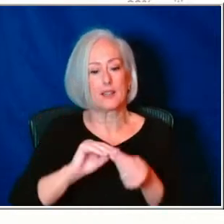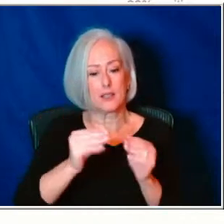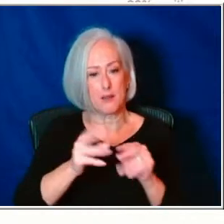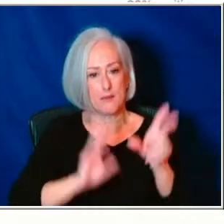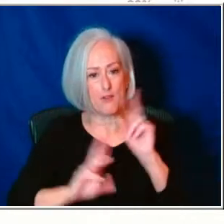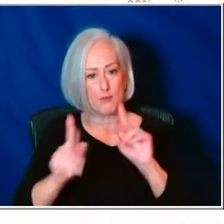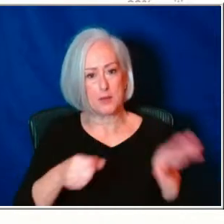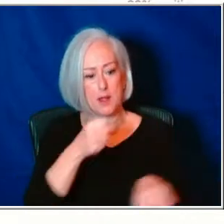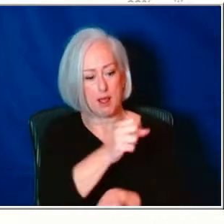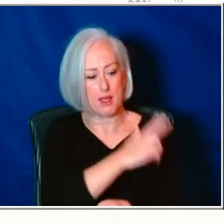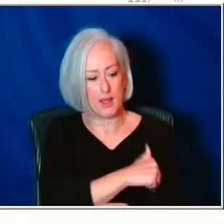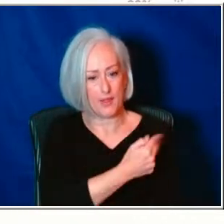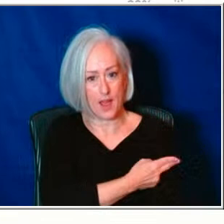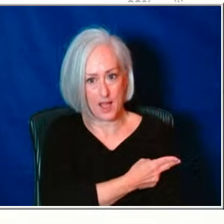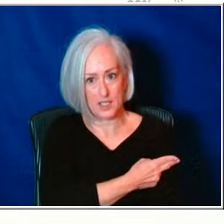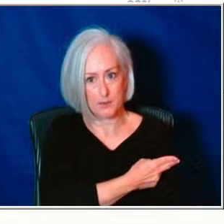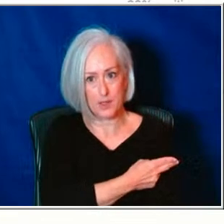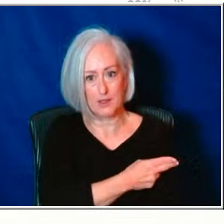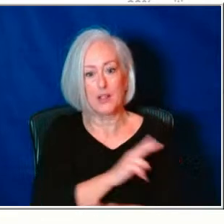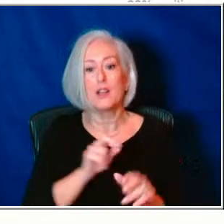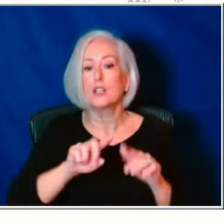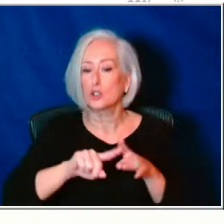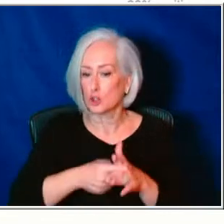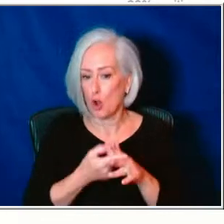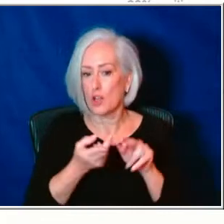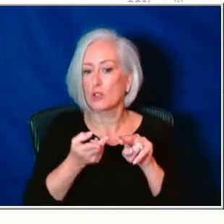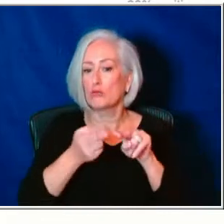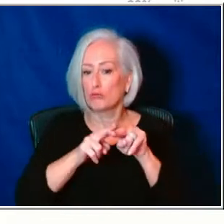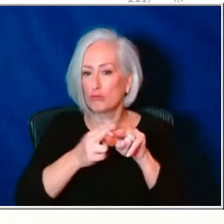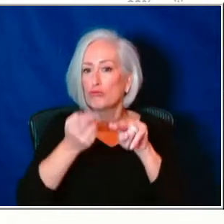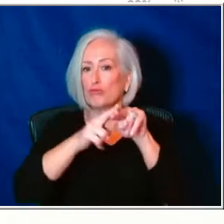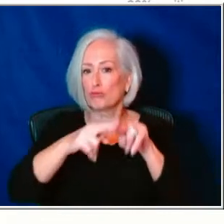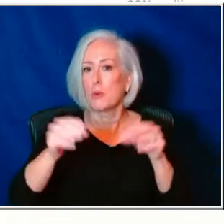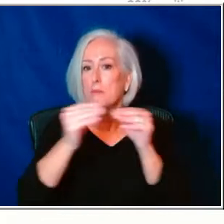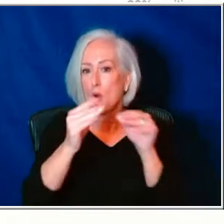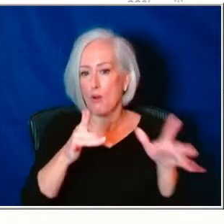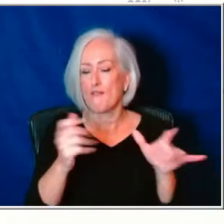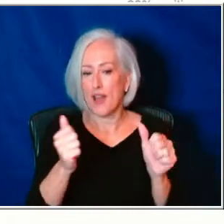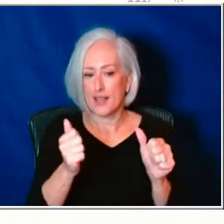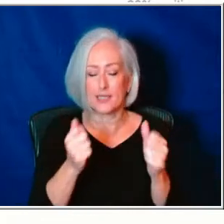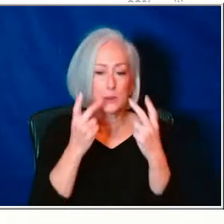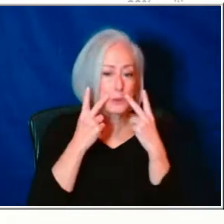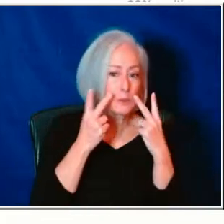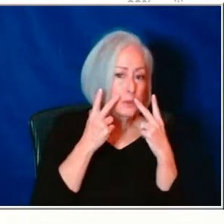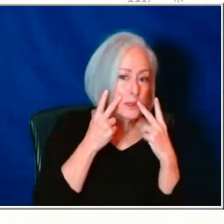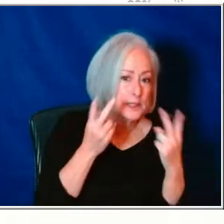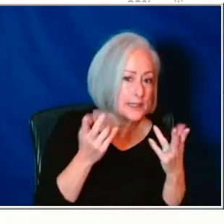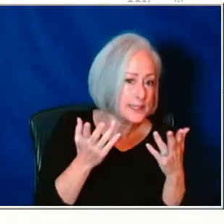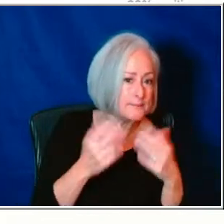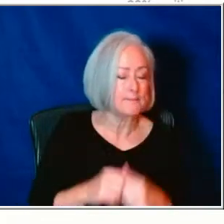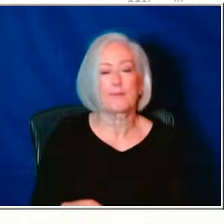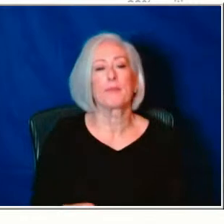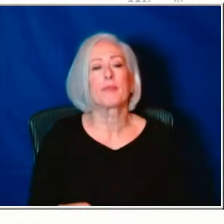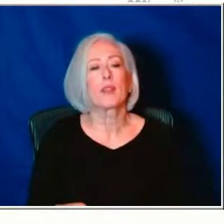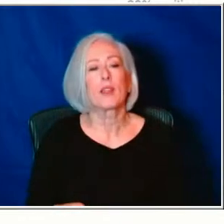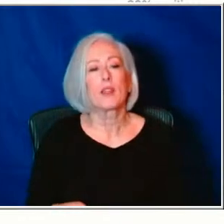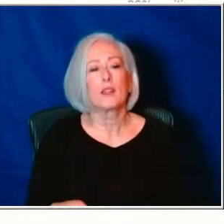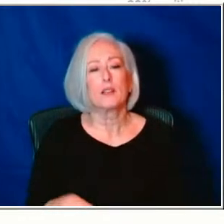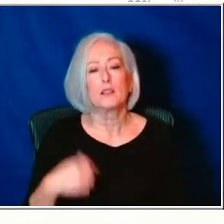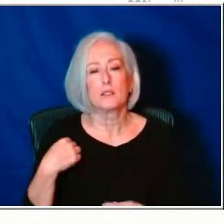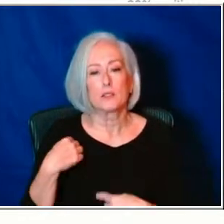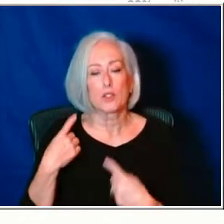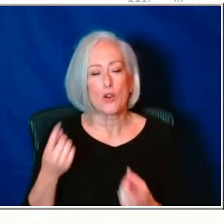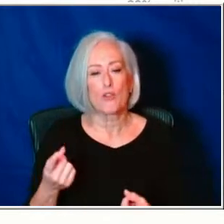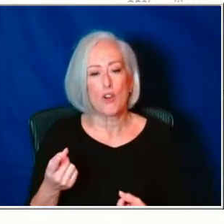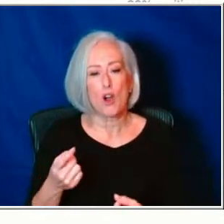numbers starting to escalate up a little more rapidly. We'll just have to see where that goes. So far, deaths have not increased, but we know deaths could lag 2, 4, 6